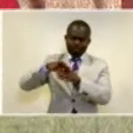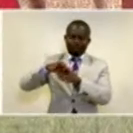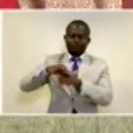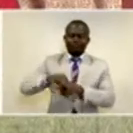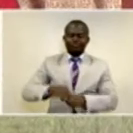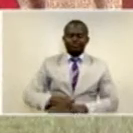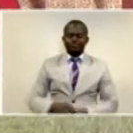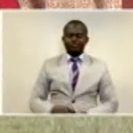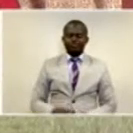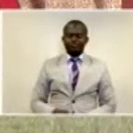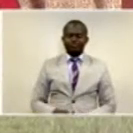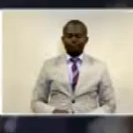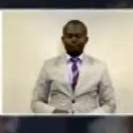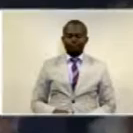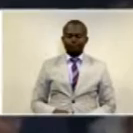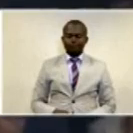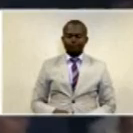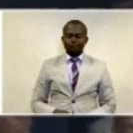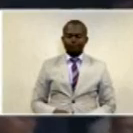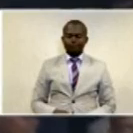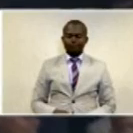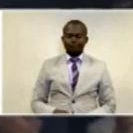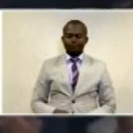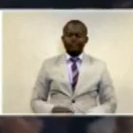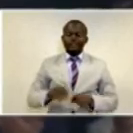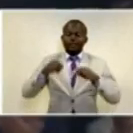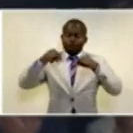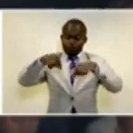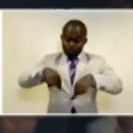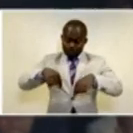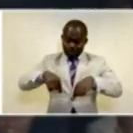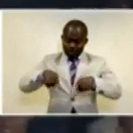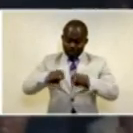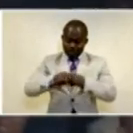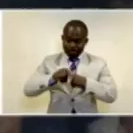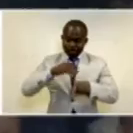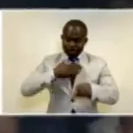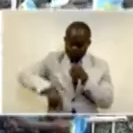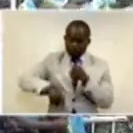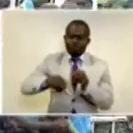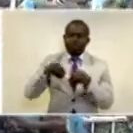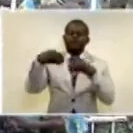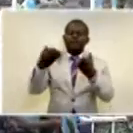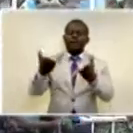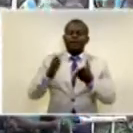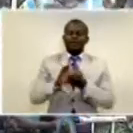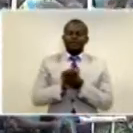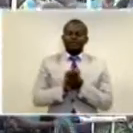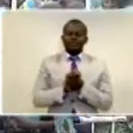get what you wanted from us. What I believe you wanted is security. It is development.